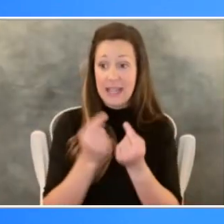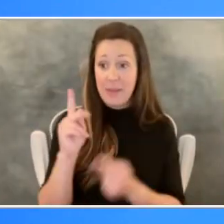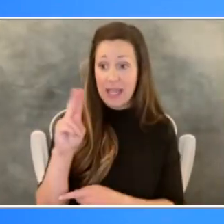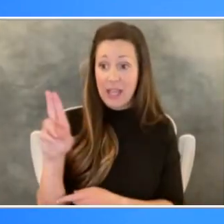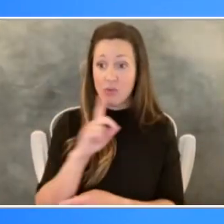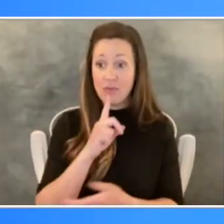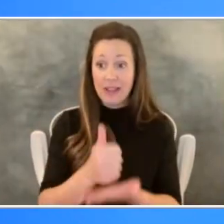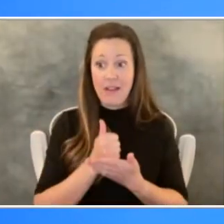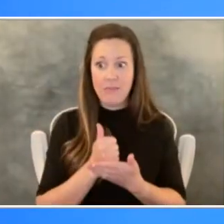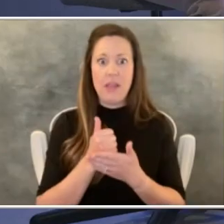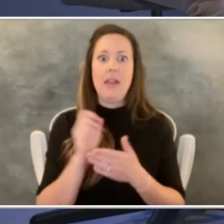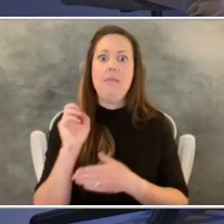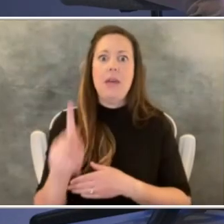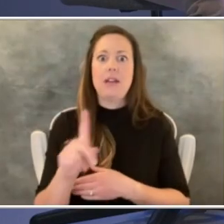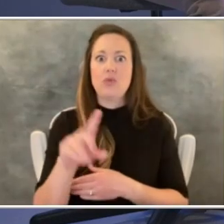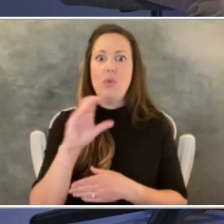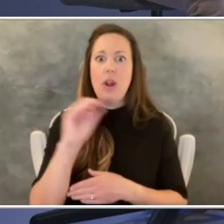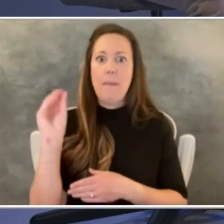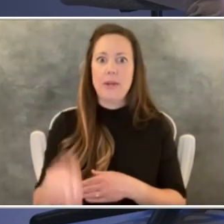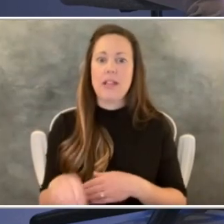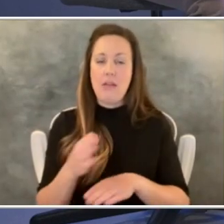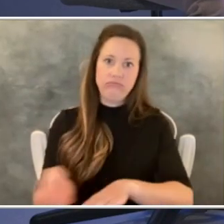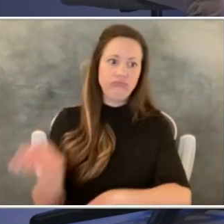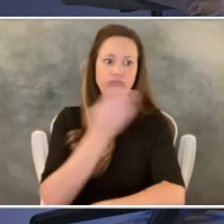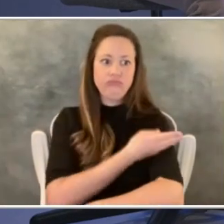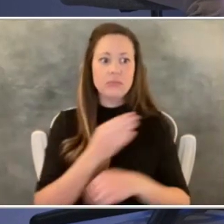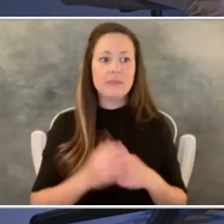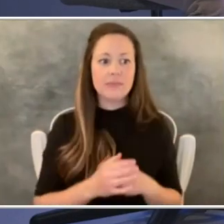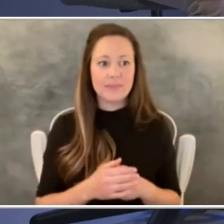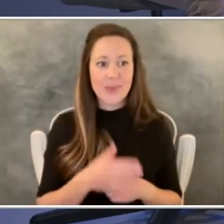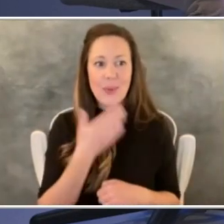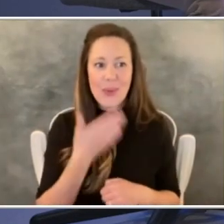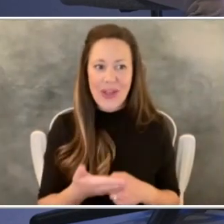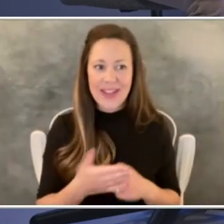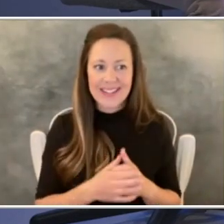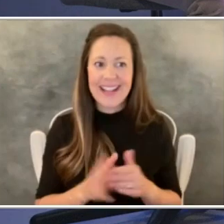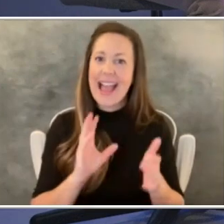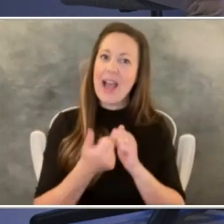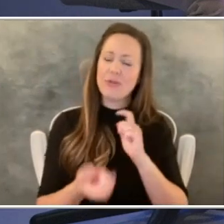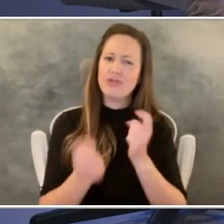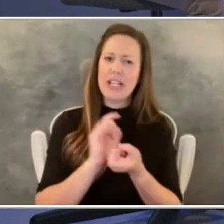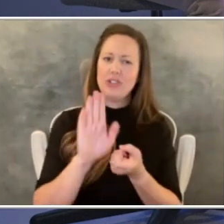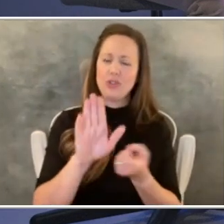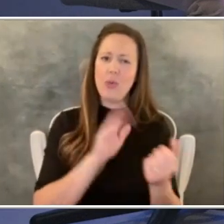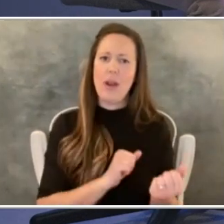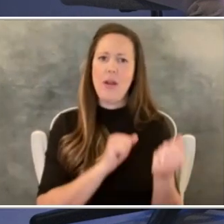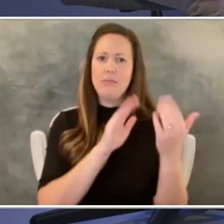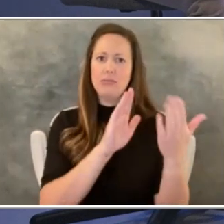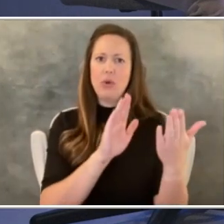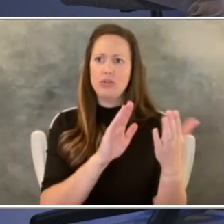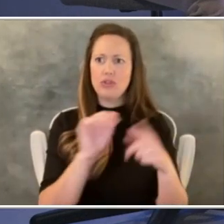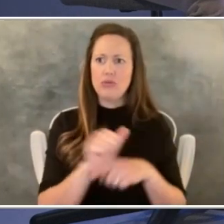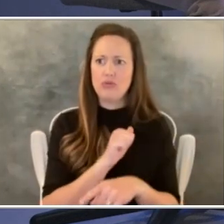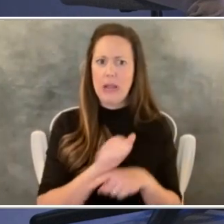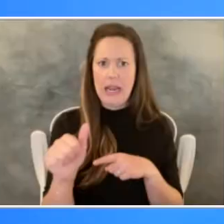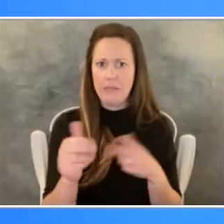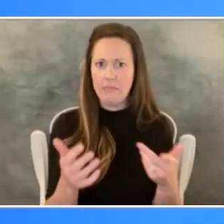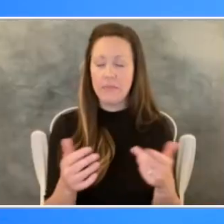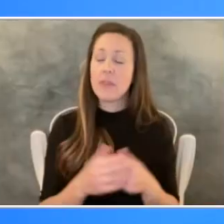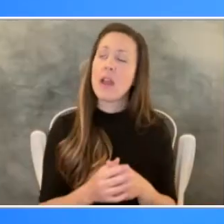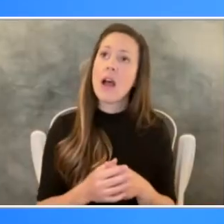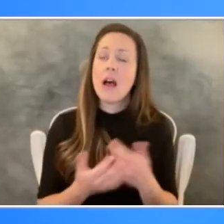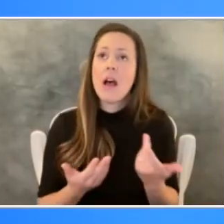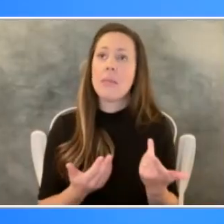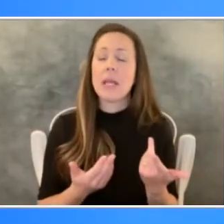100%. Good to hear. So how has it changed your approach to training since this injury? Anything changed for you? I mean, at the start,